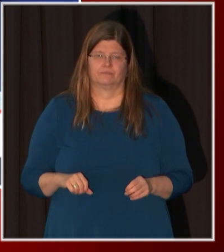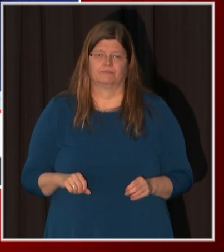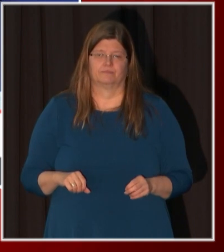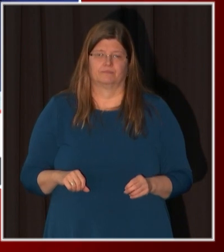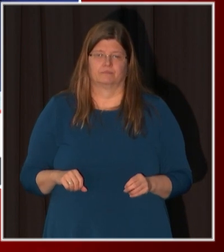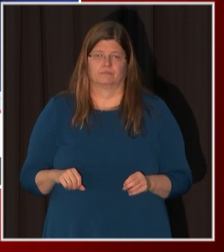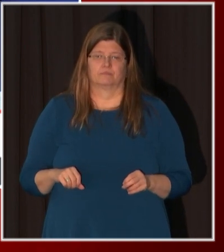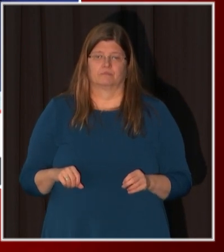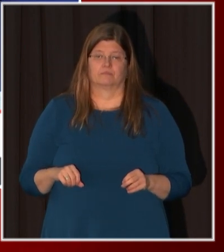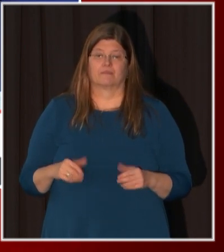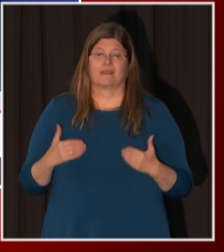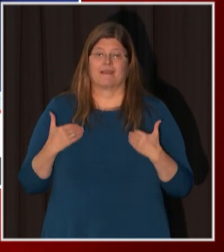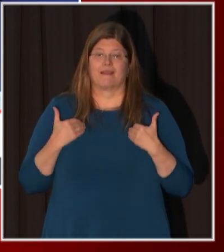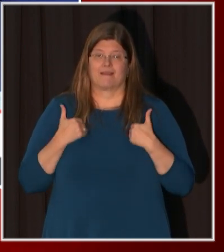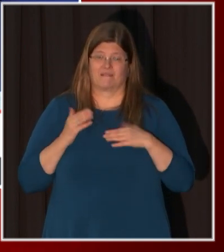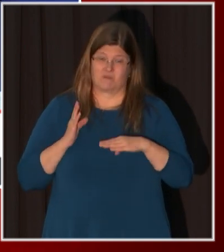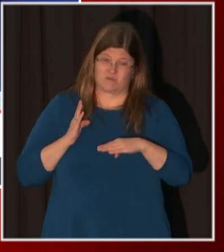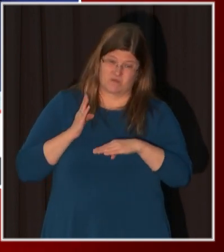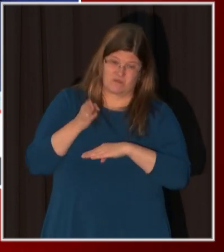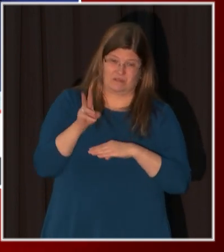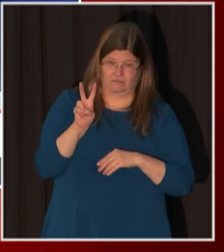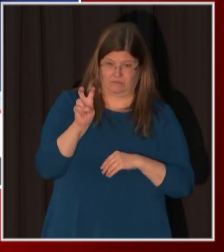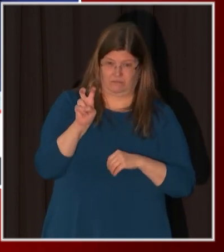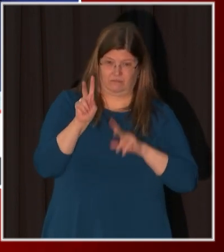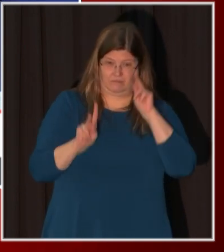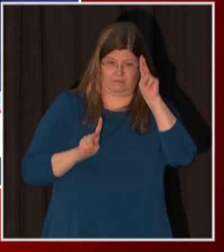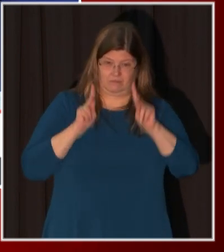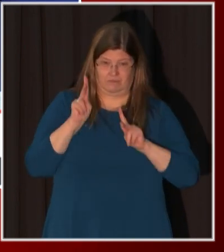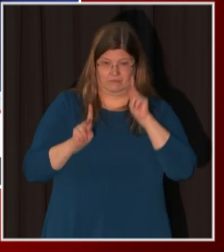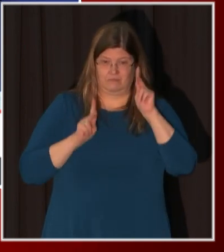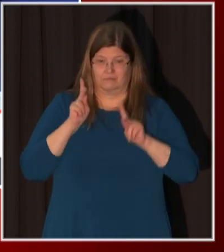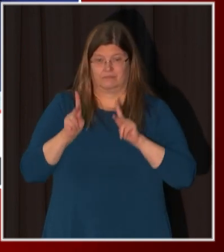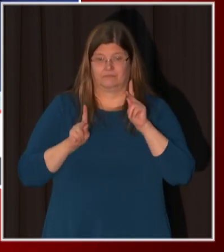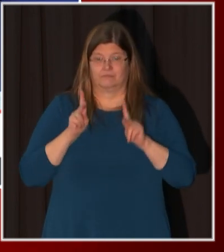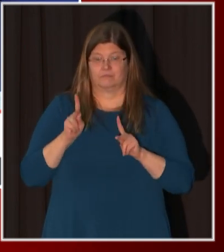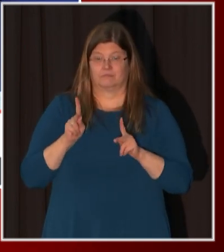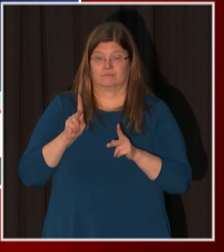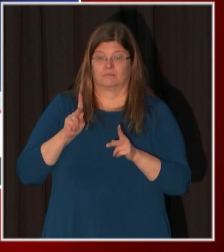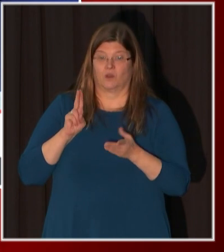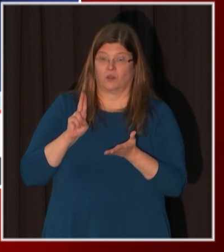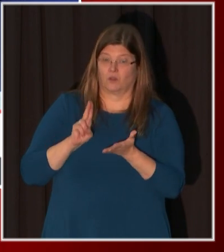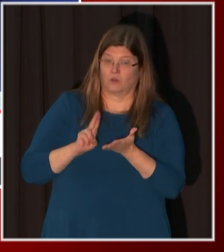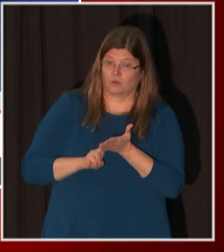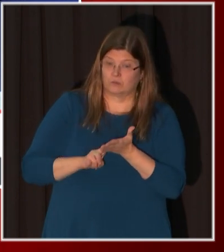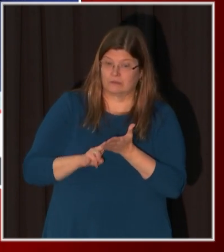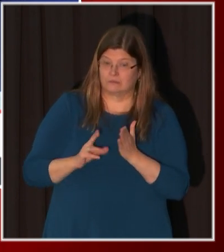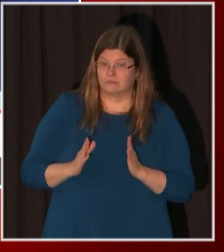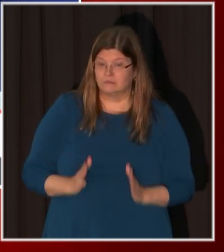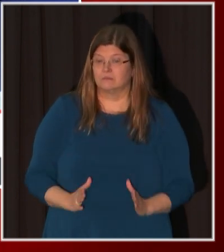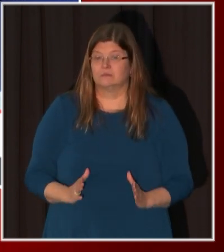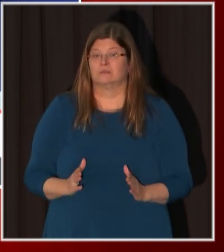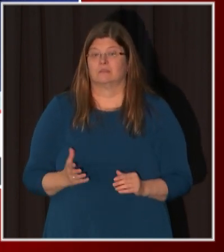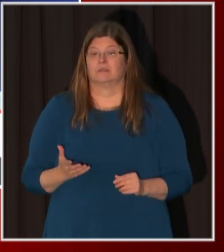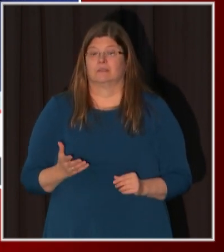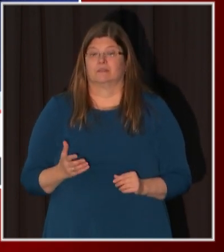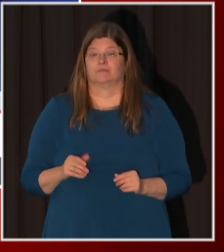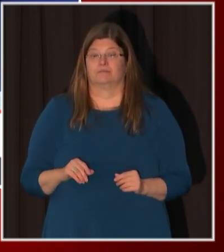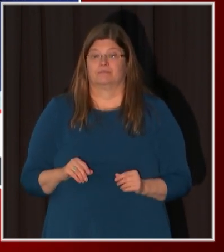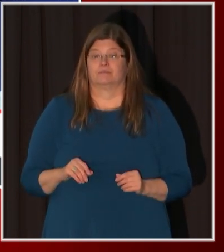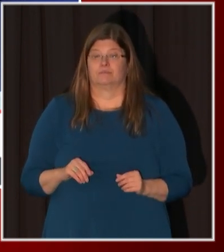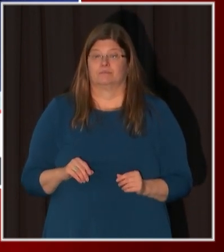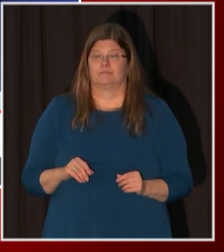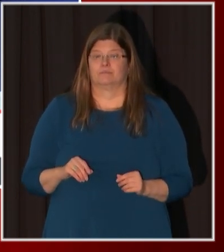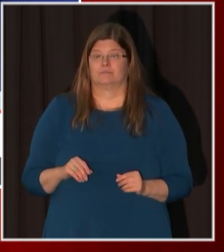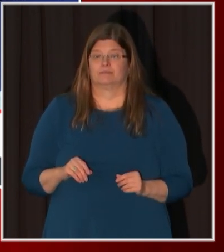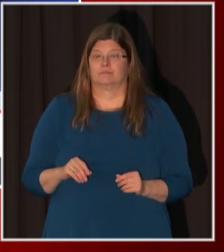over 200 people. The contractor with the Federal Bureau of Prisons indicated that they no longer wanted